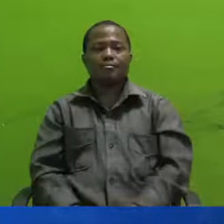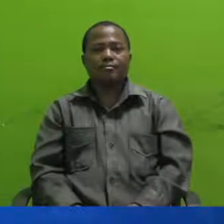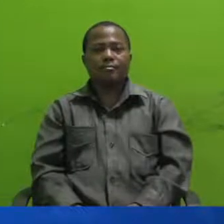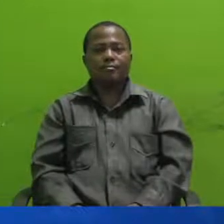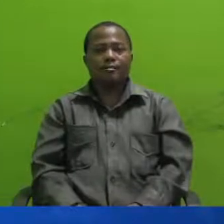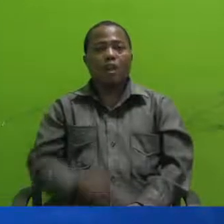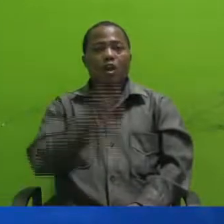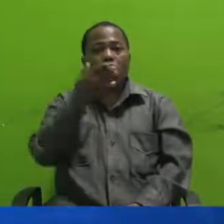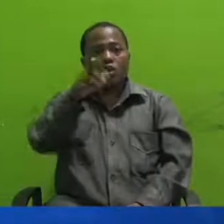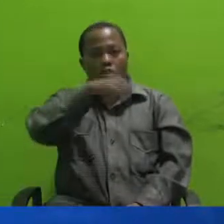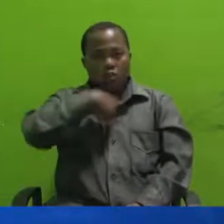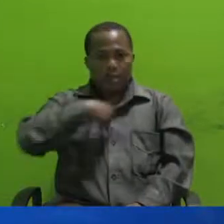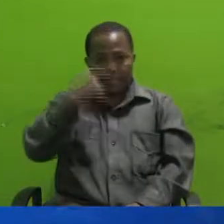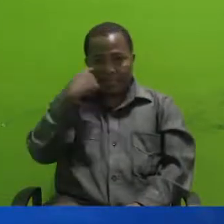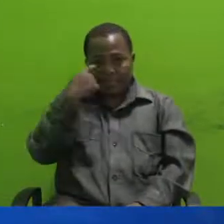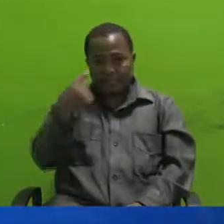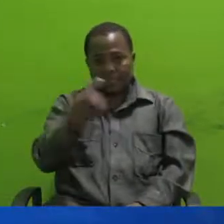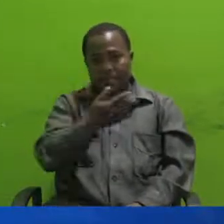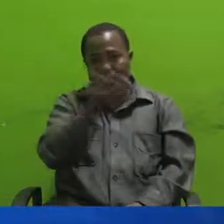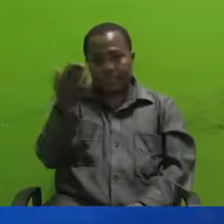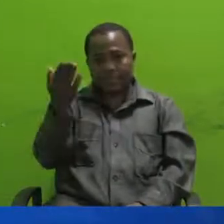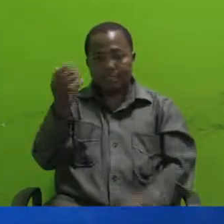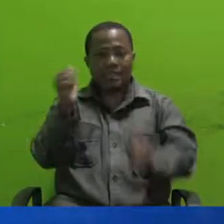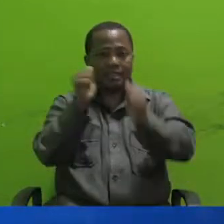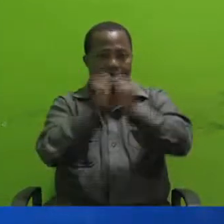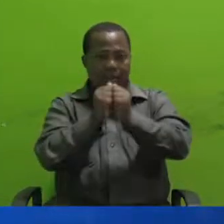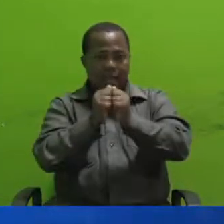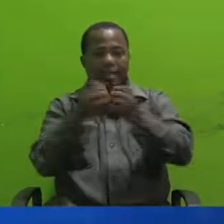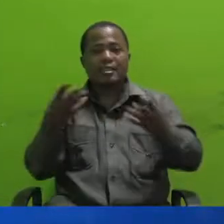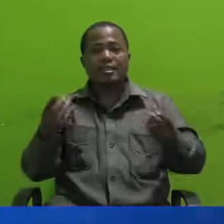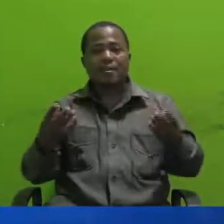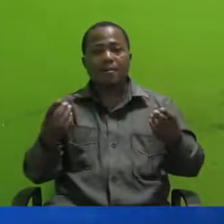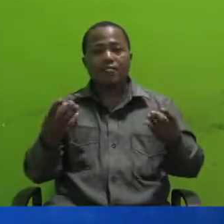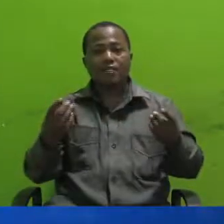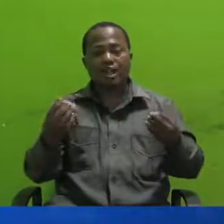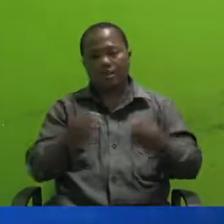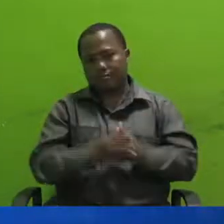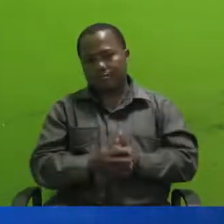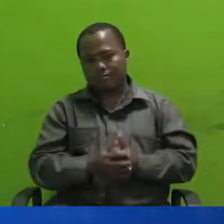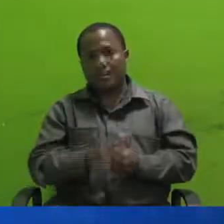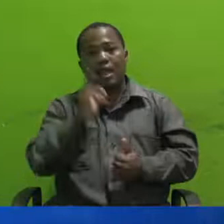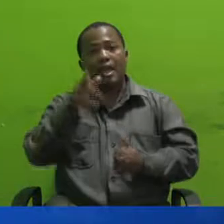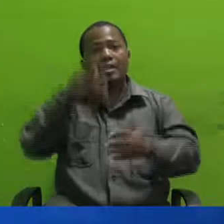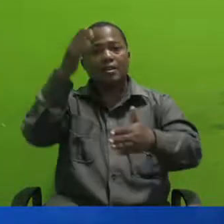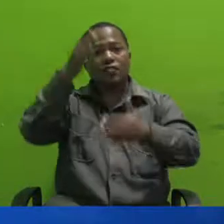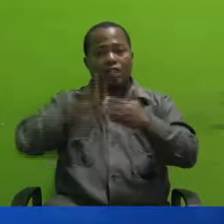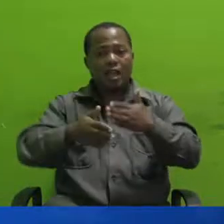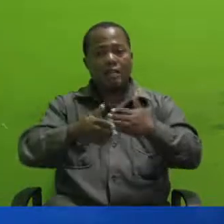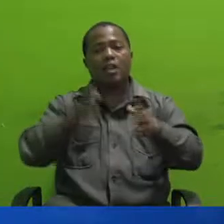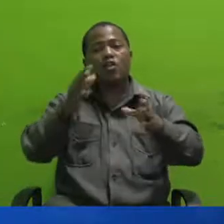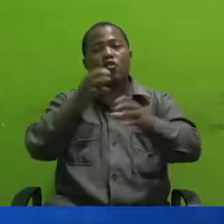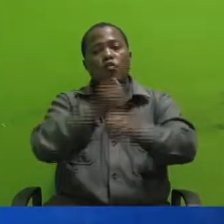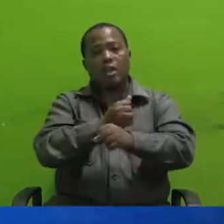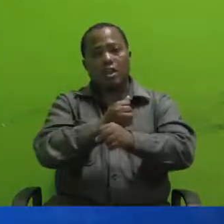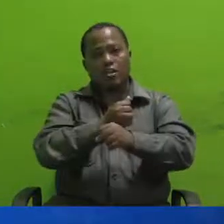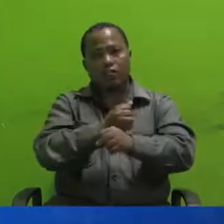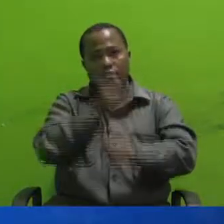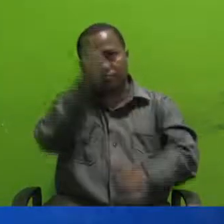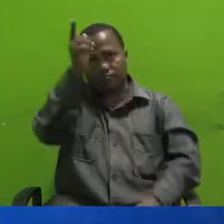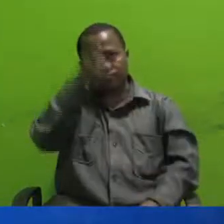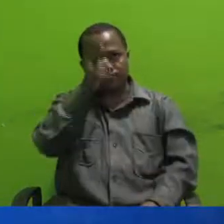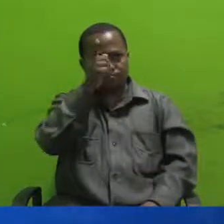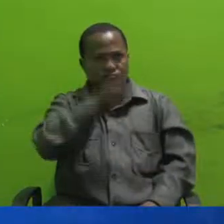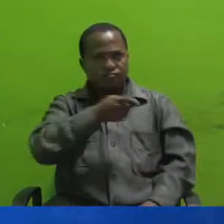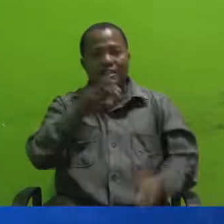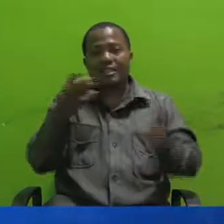and we can see that this 10 and the 10 here simplify each other, and finally we have, but also